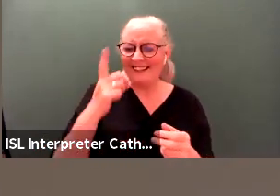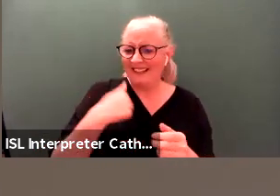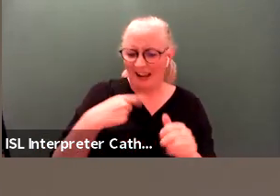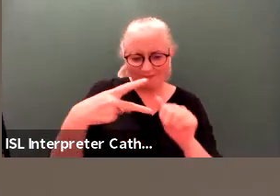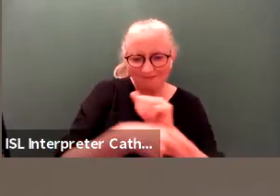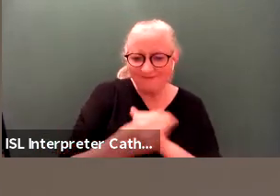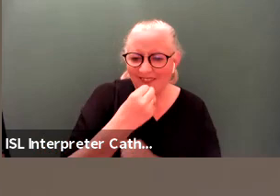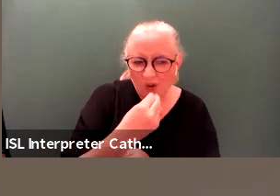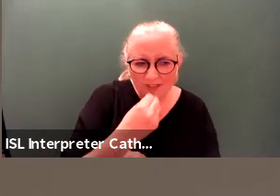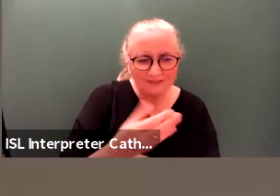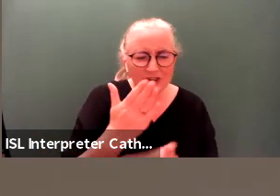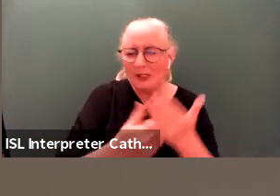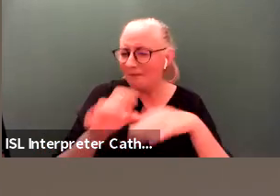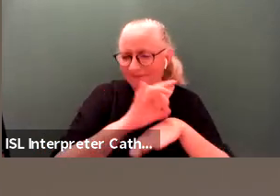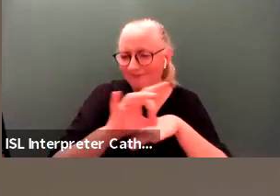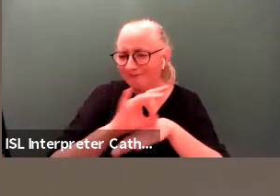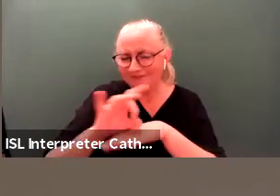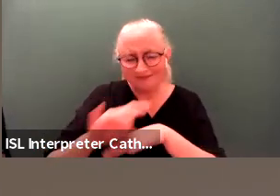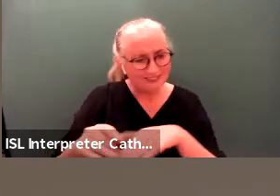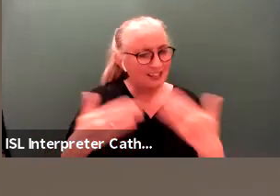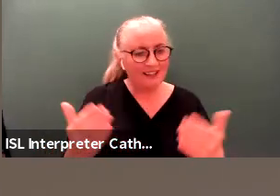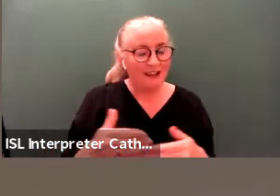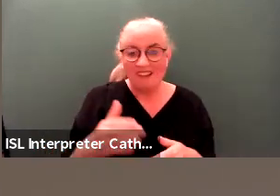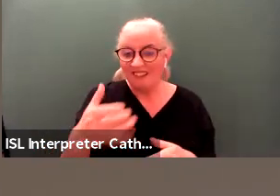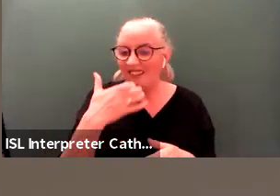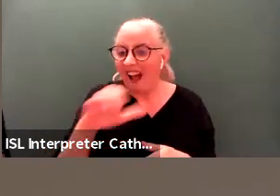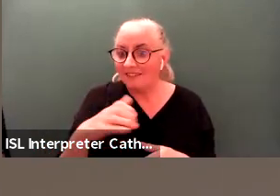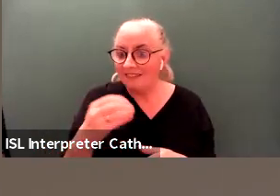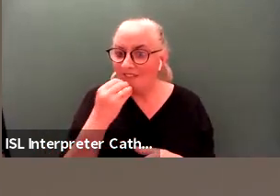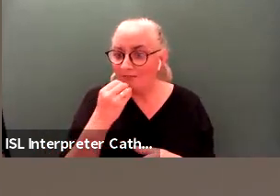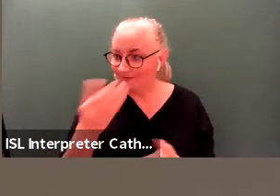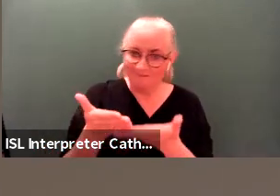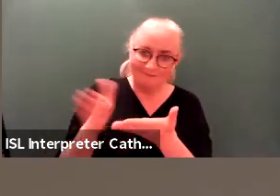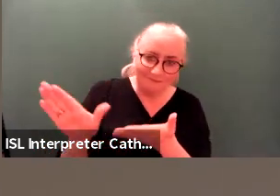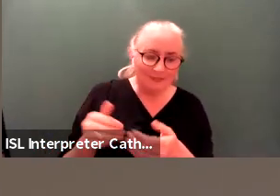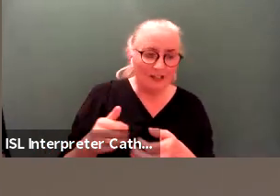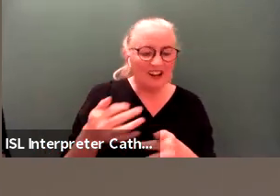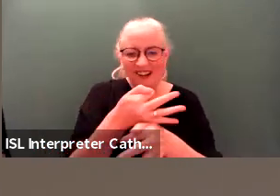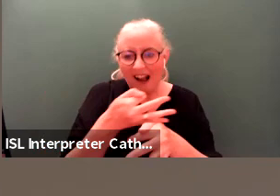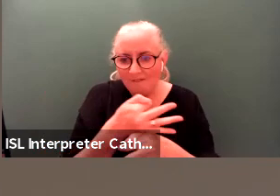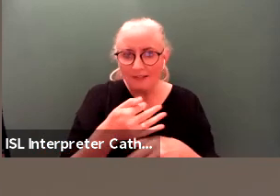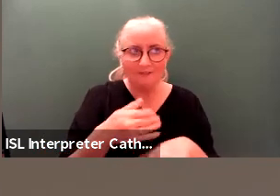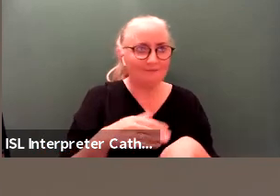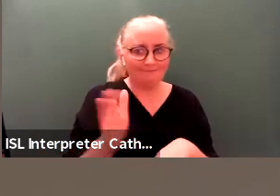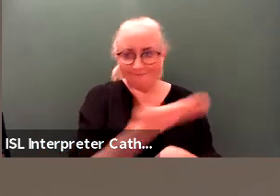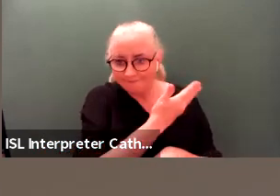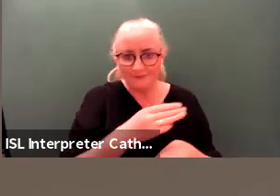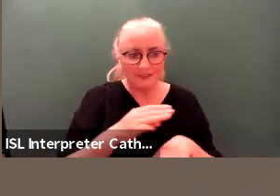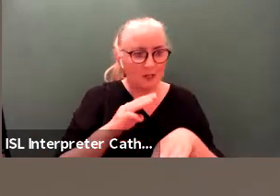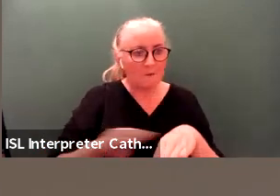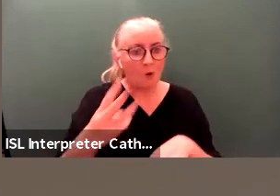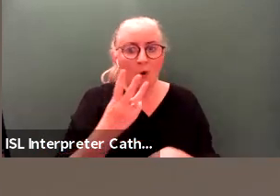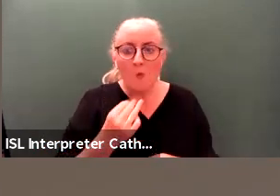Like, and am I, you know, keep away from the hot stuff and, you know, cut out coffee and drink more water. And, you know, the big joke